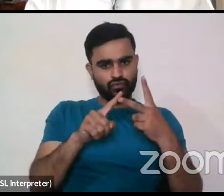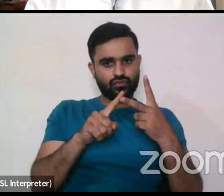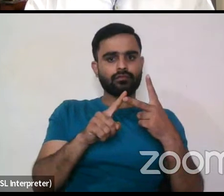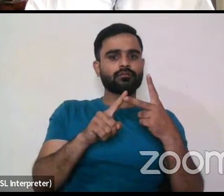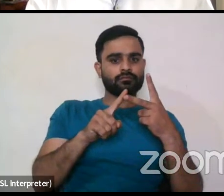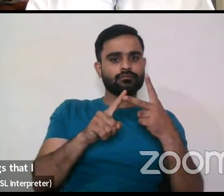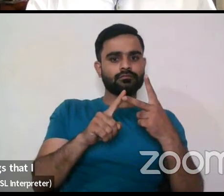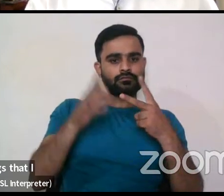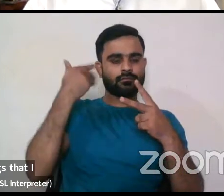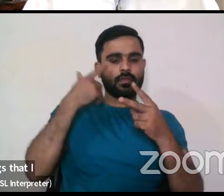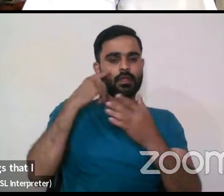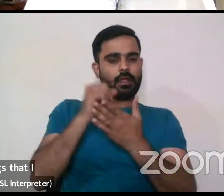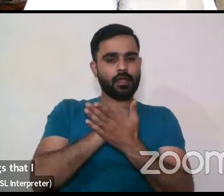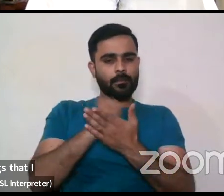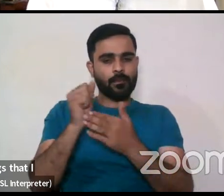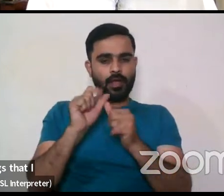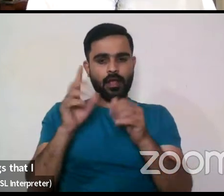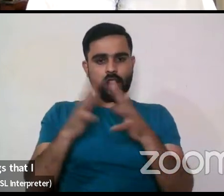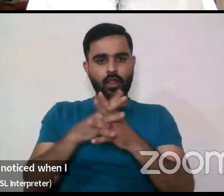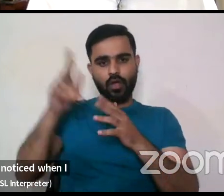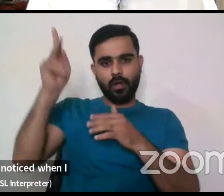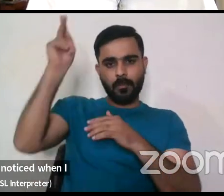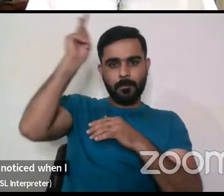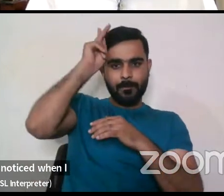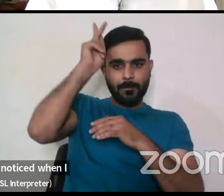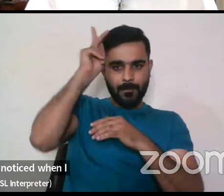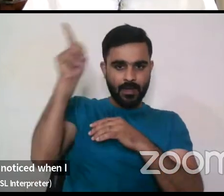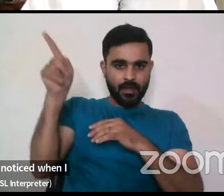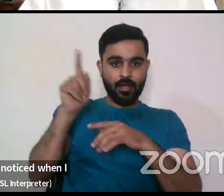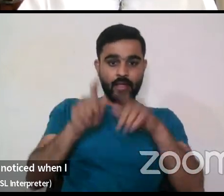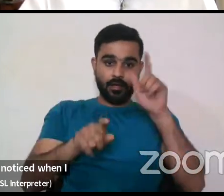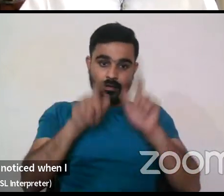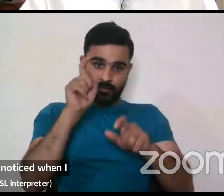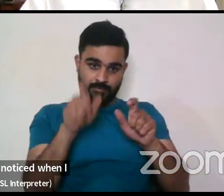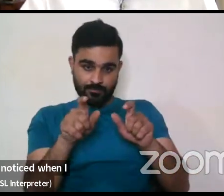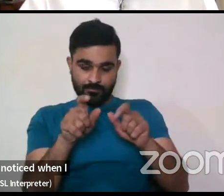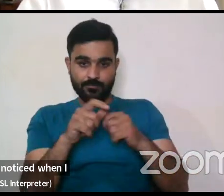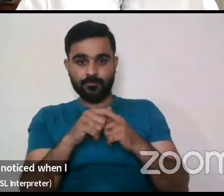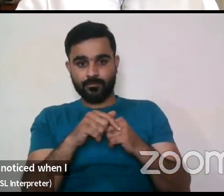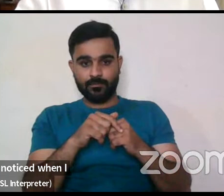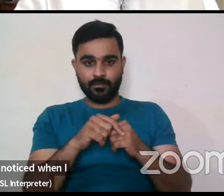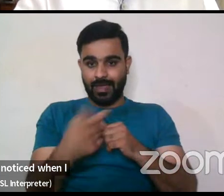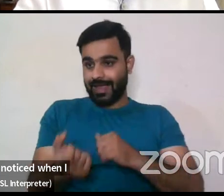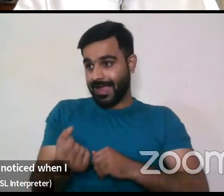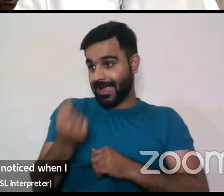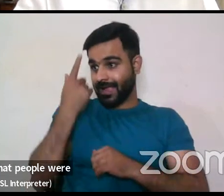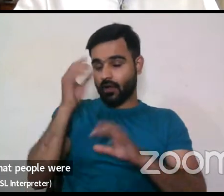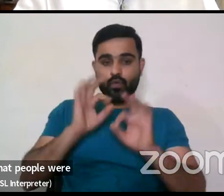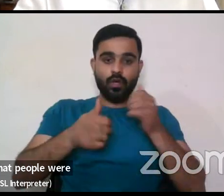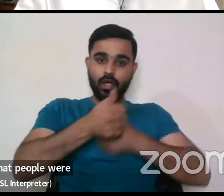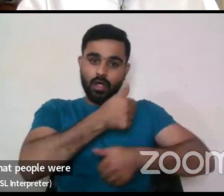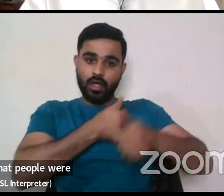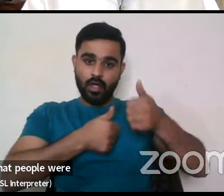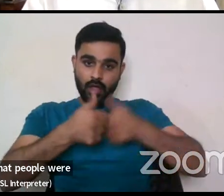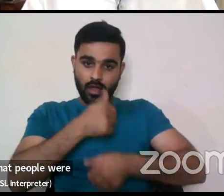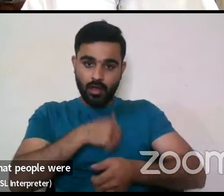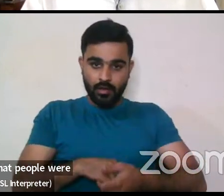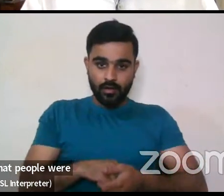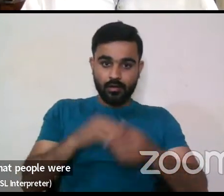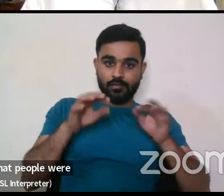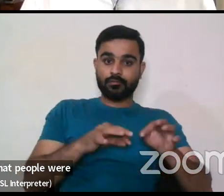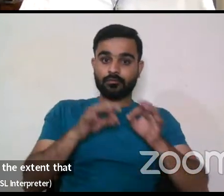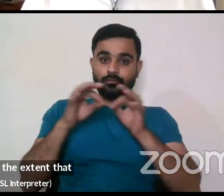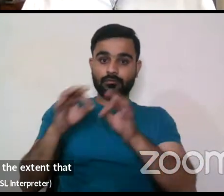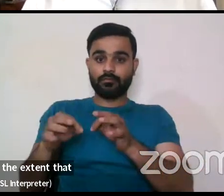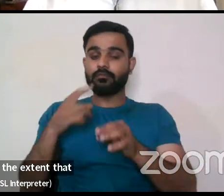I was practicing law in Pakistan. First, that people didn't understand competition, and to the extent that